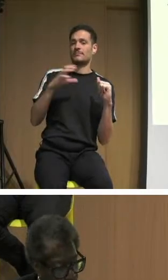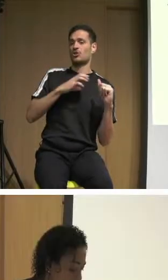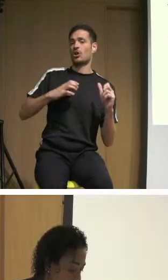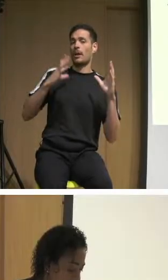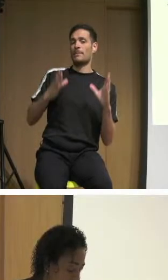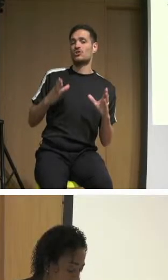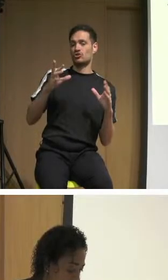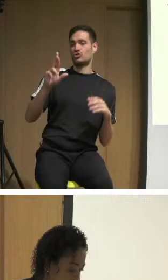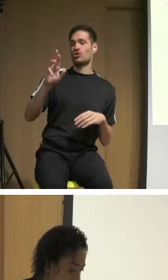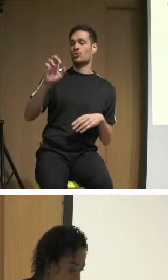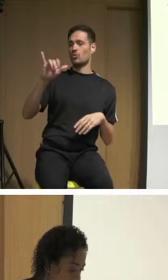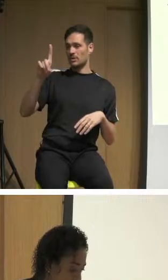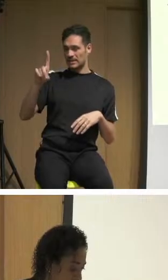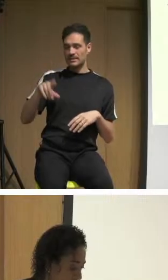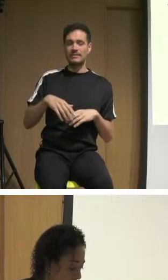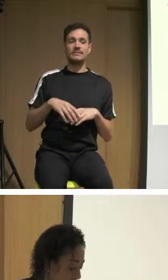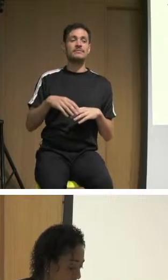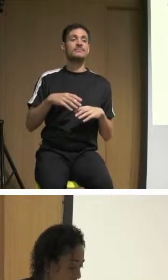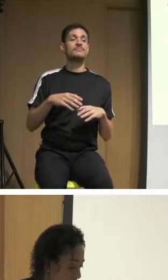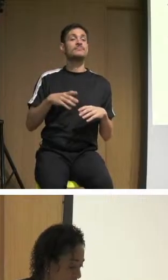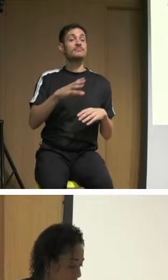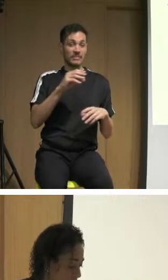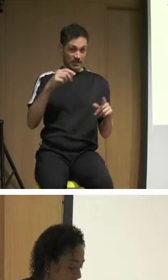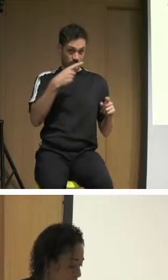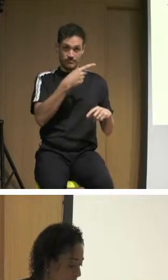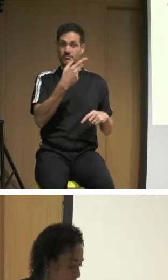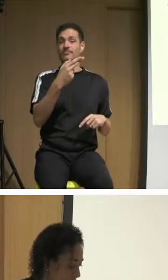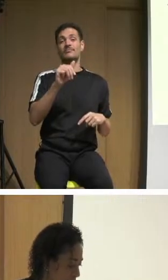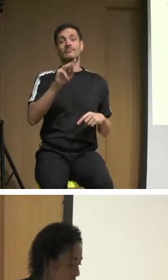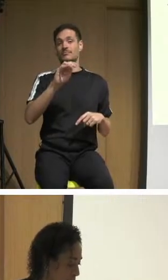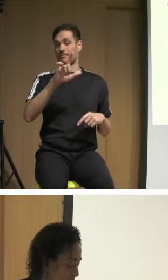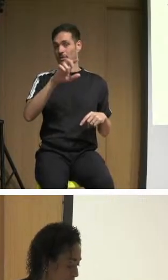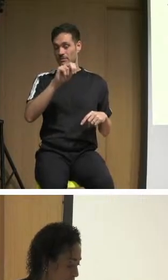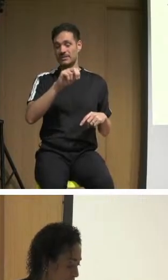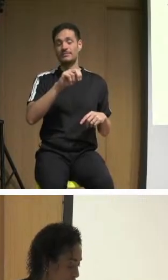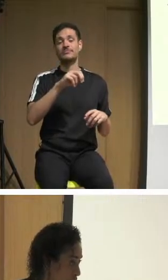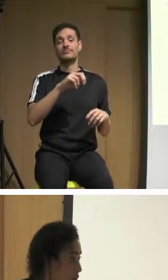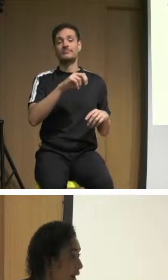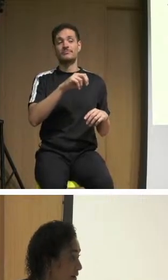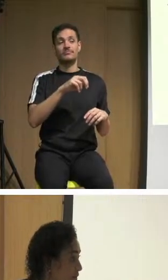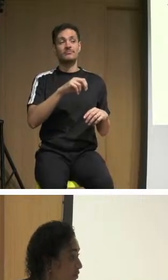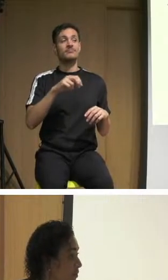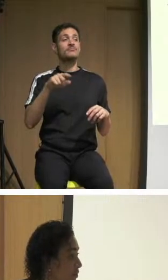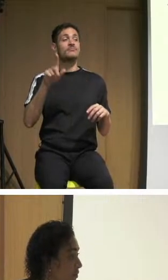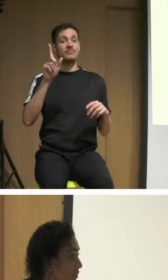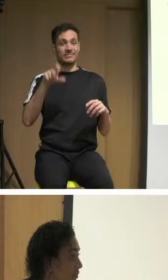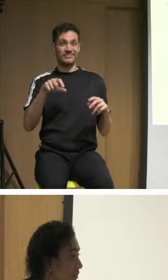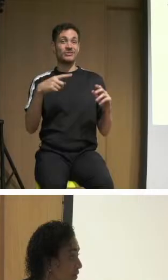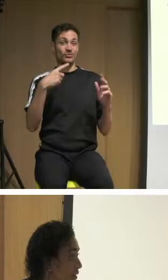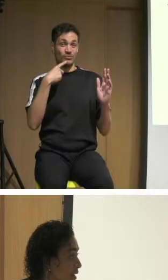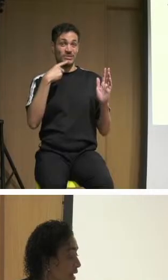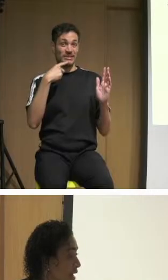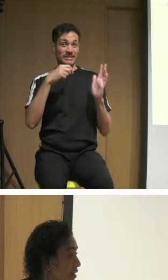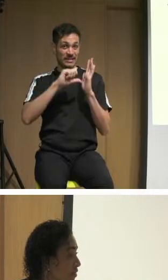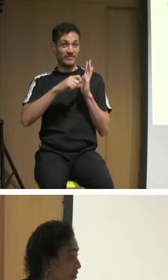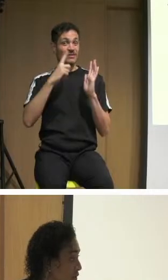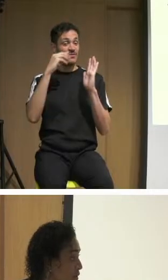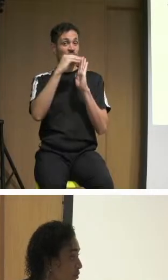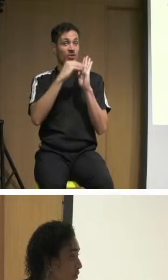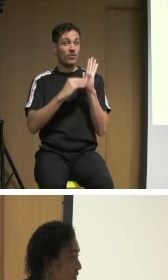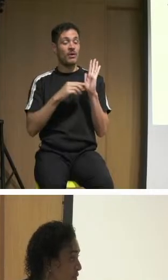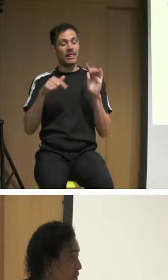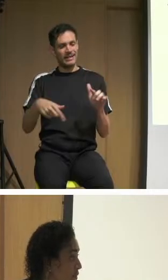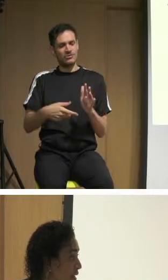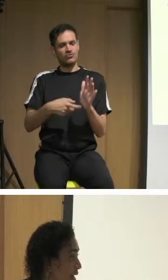Harkins and Hamilton. It needs to be stated for the record that this requires a